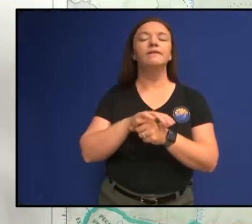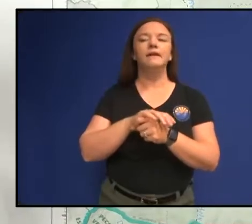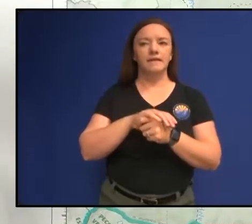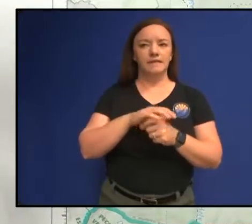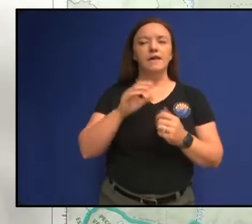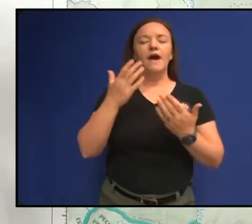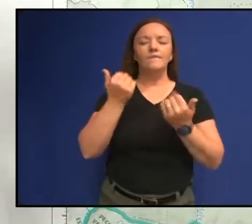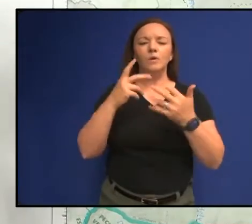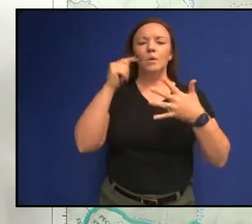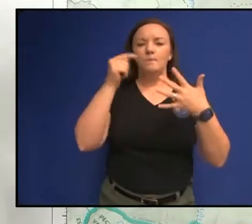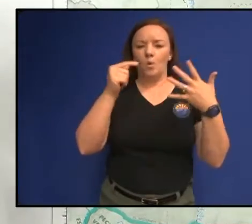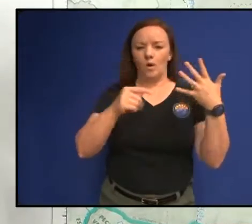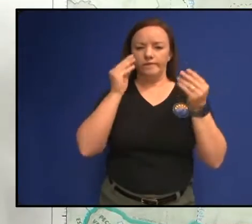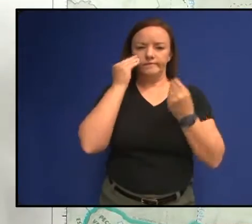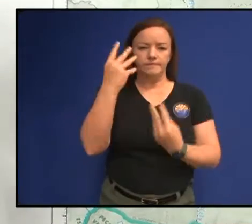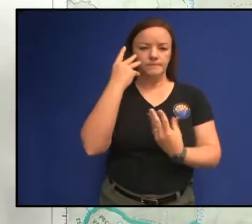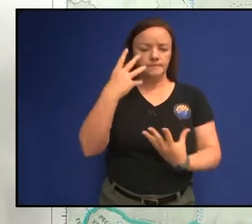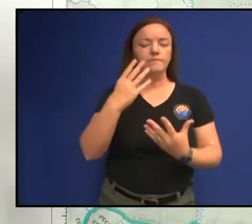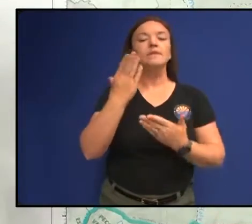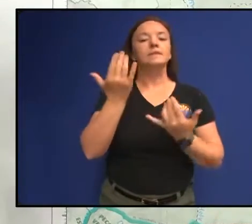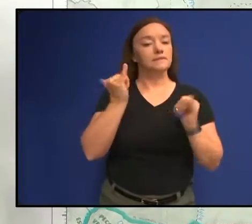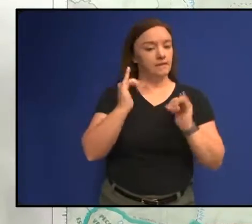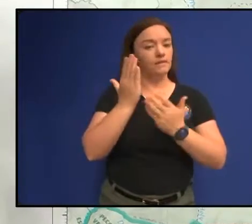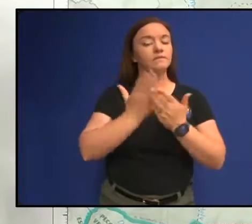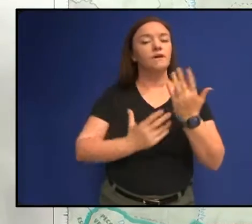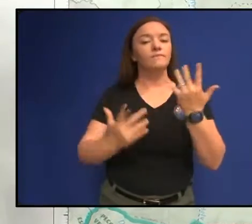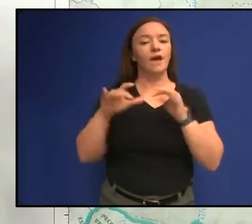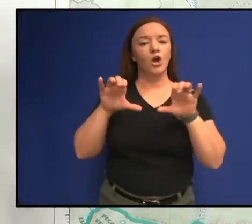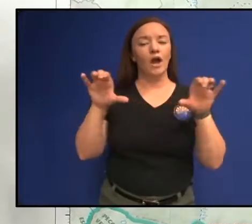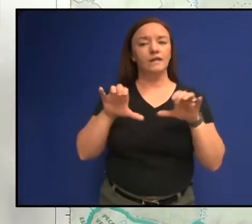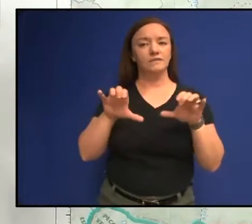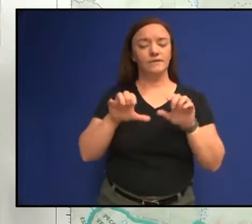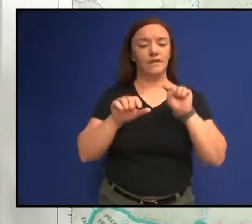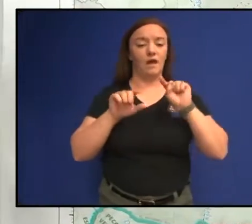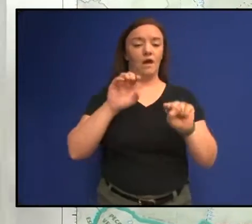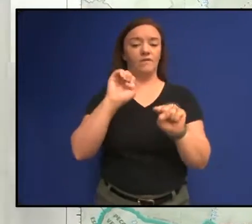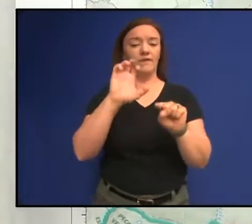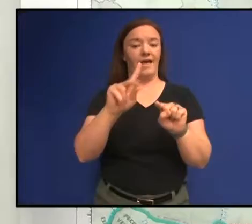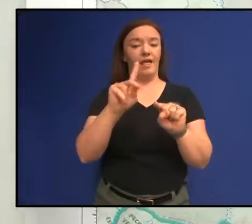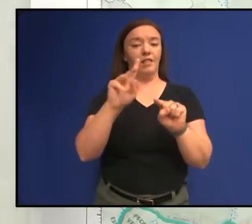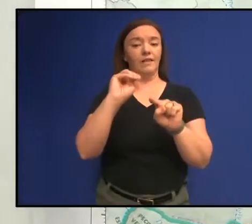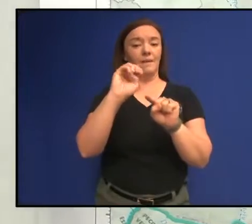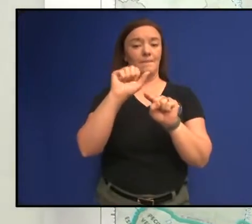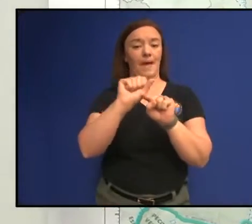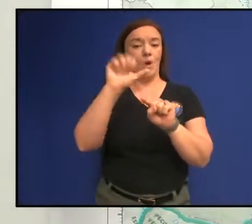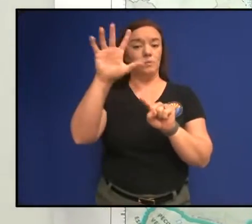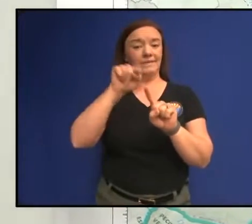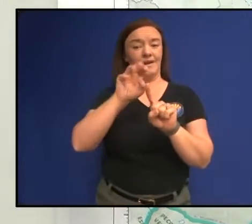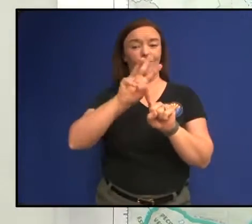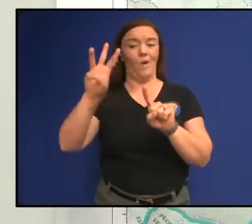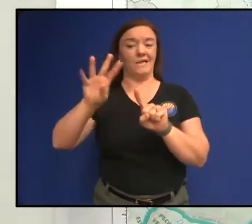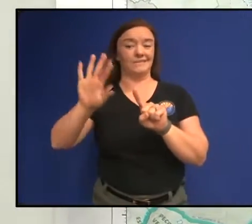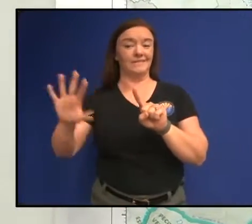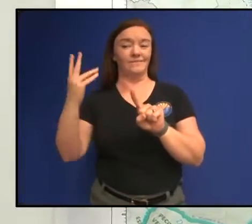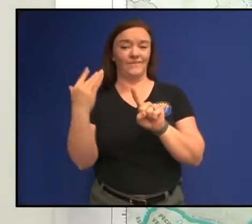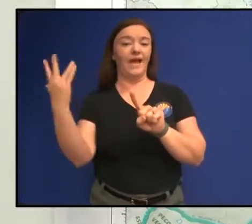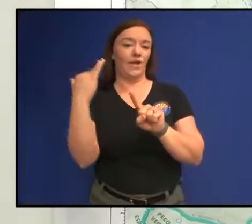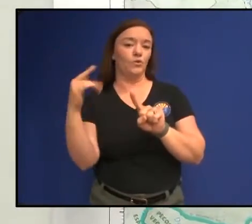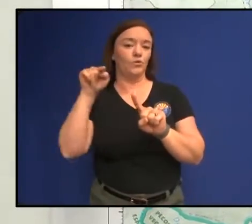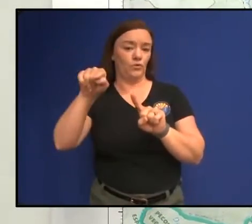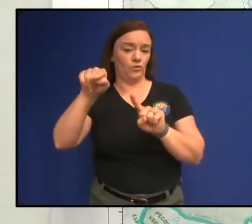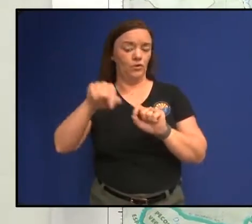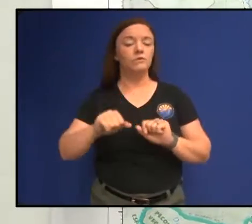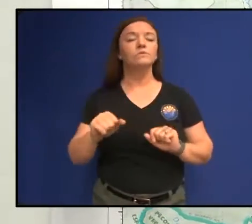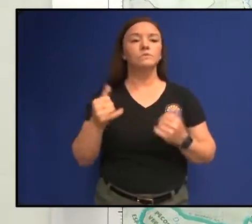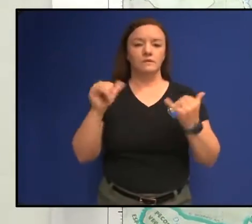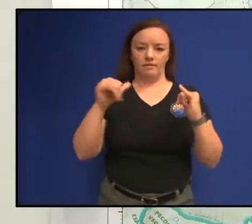still some fire activity kind of there east or west of Elk Mountain, so we still have our resources up there working to